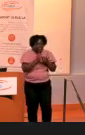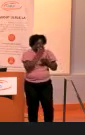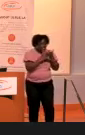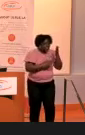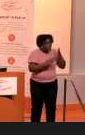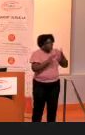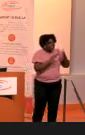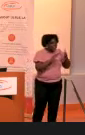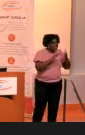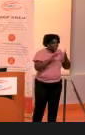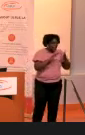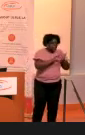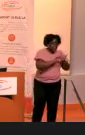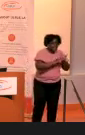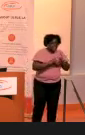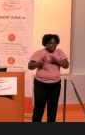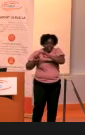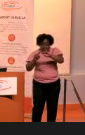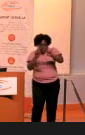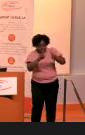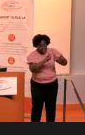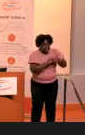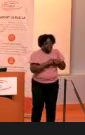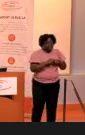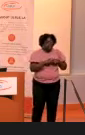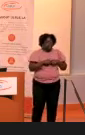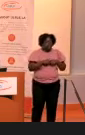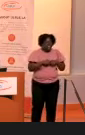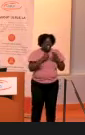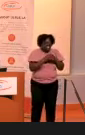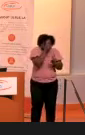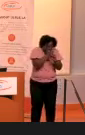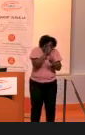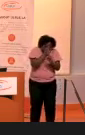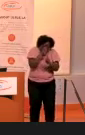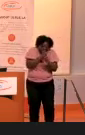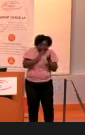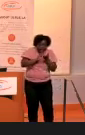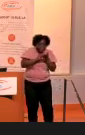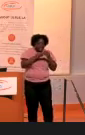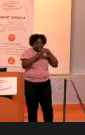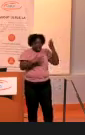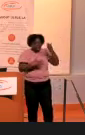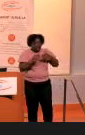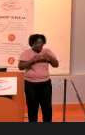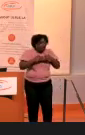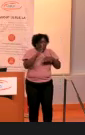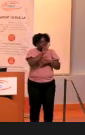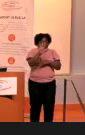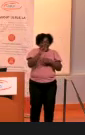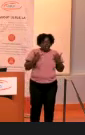are being used for a couple of different trials. So this was just individual drugs that there were over